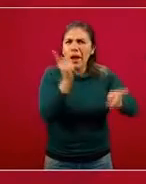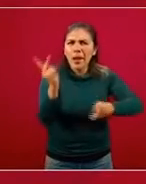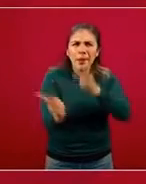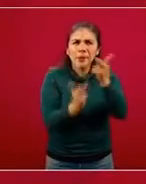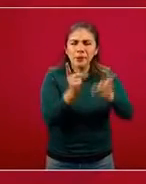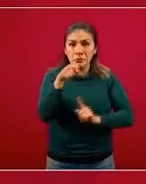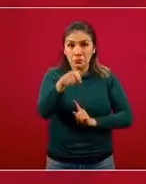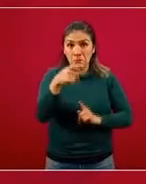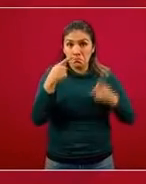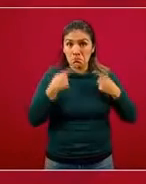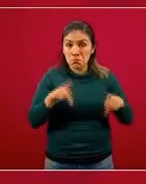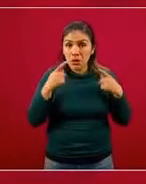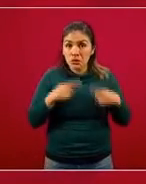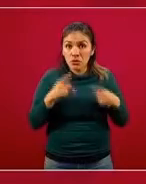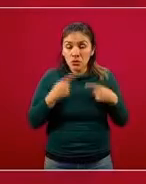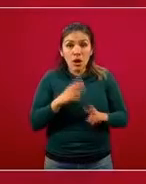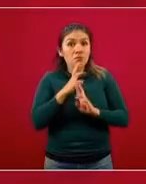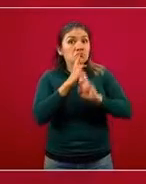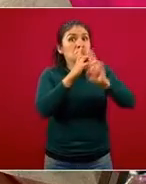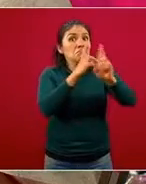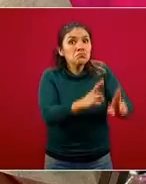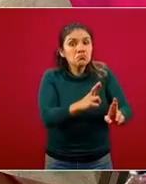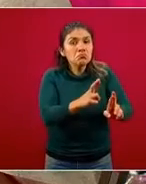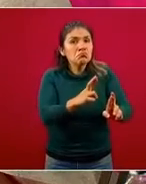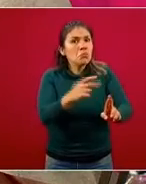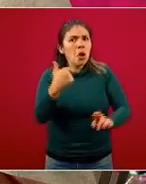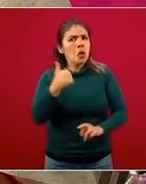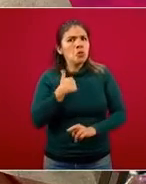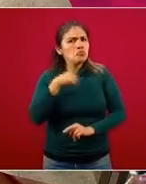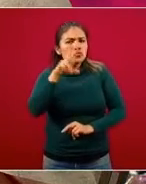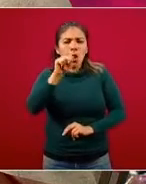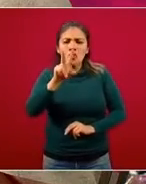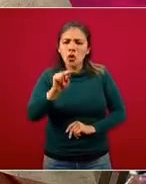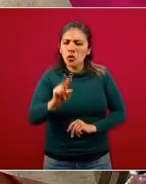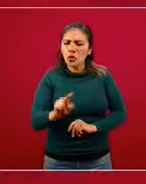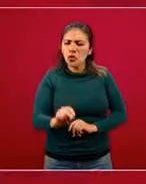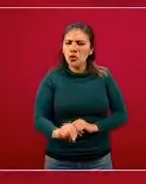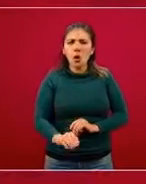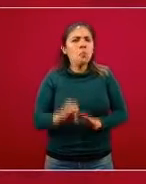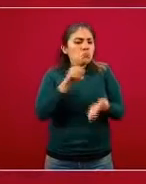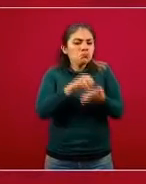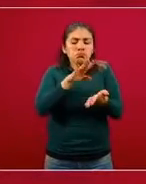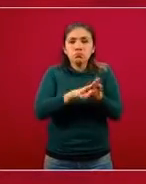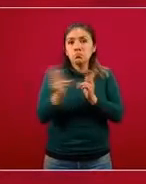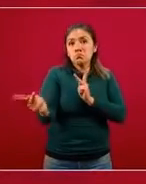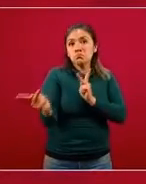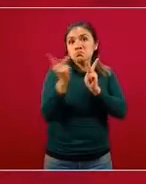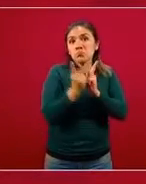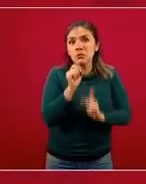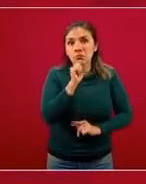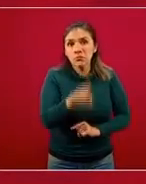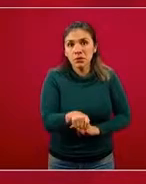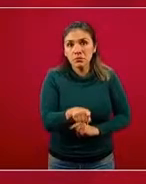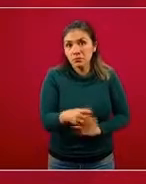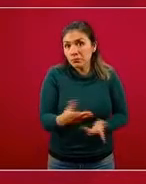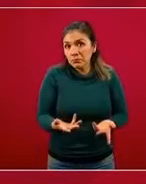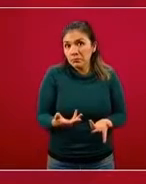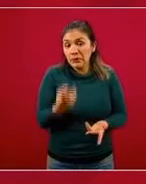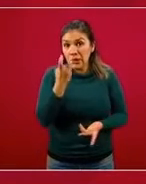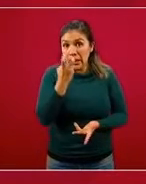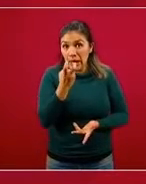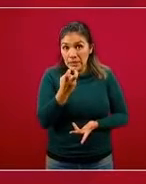factors that are in the epidemiological study. And if the person says no to everything, that's what